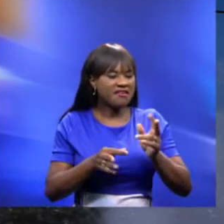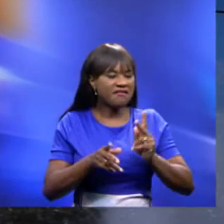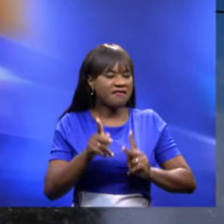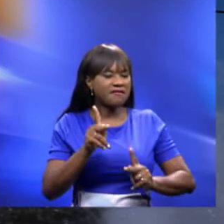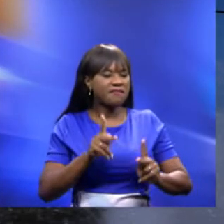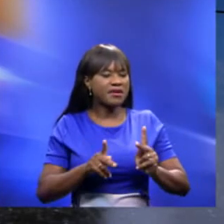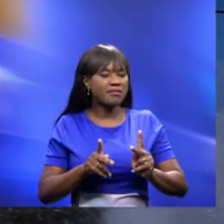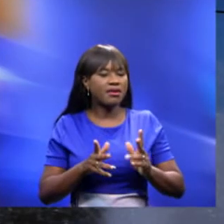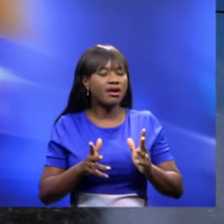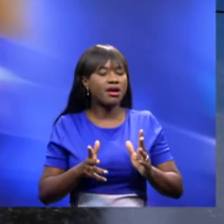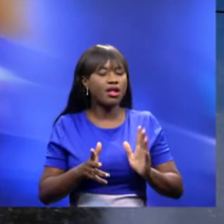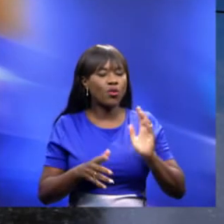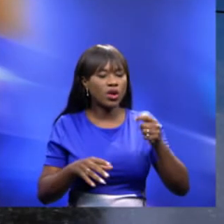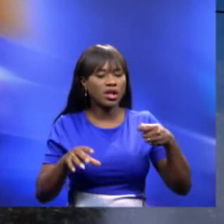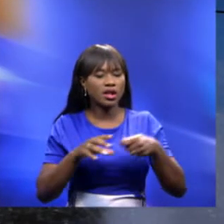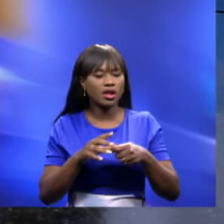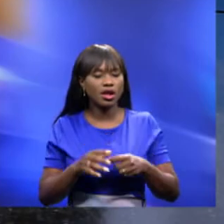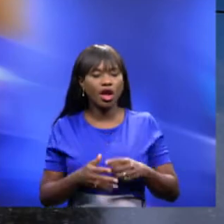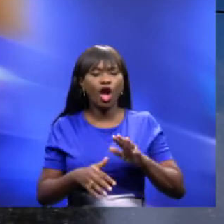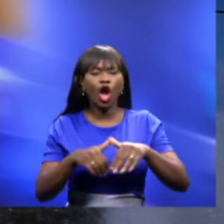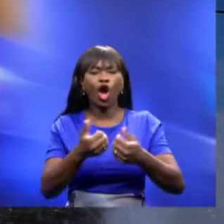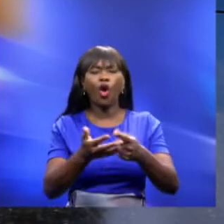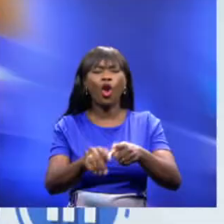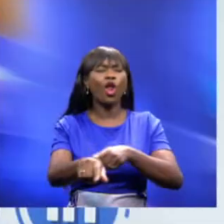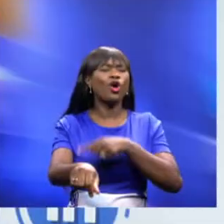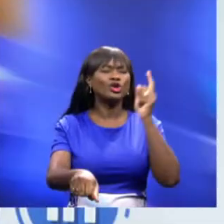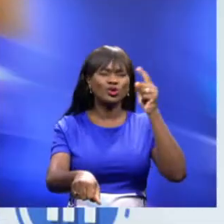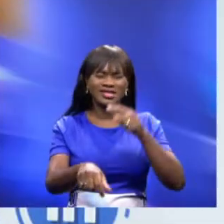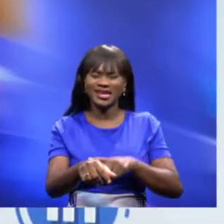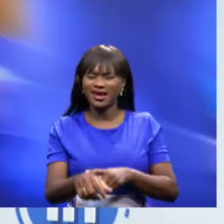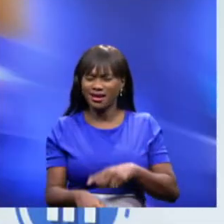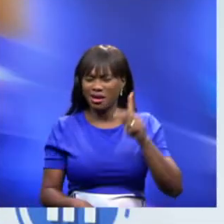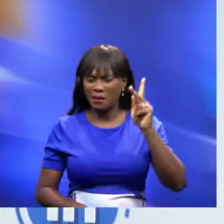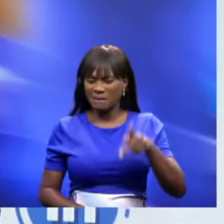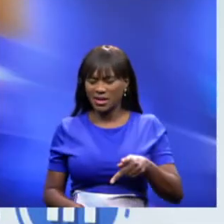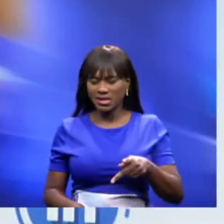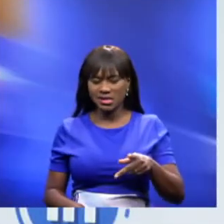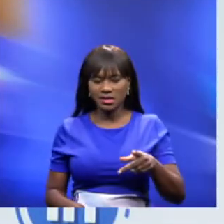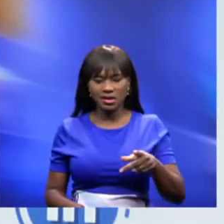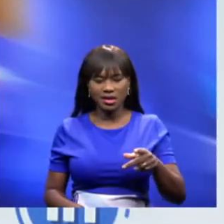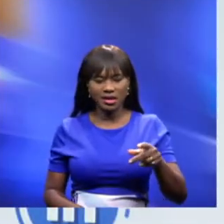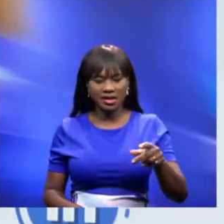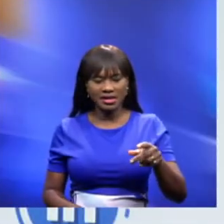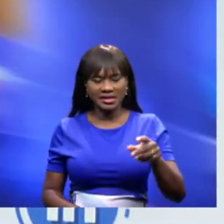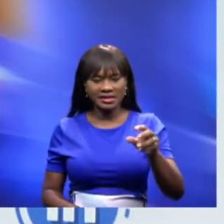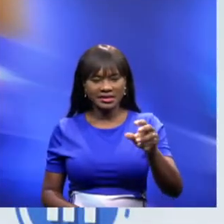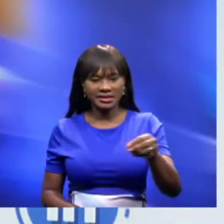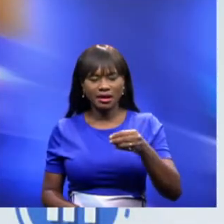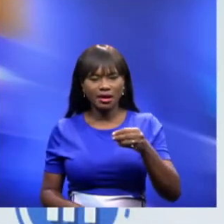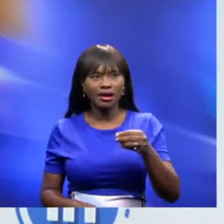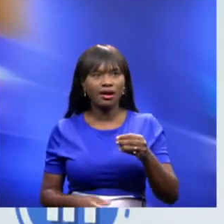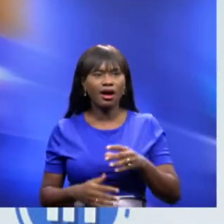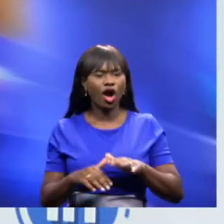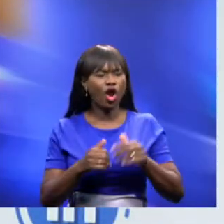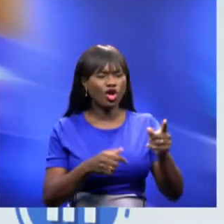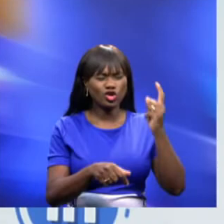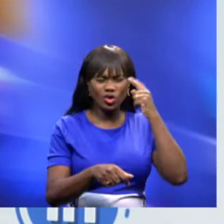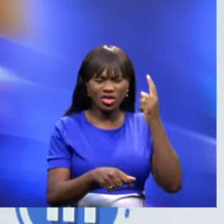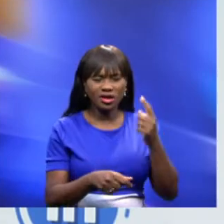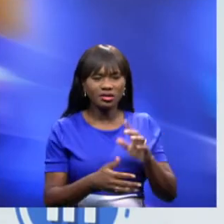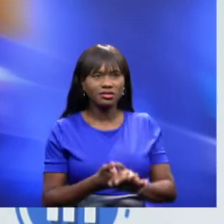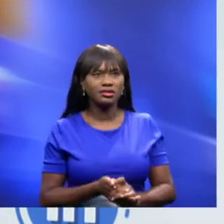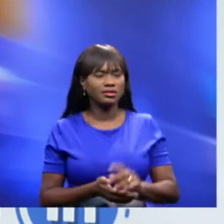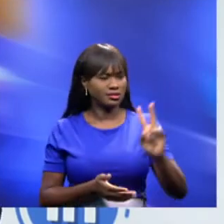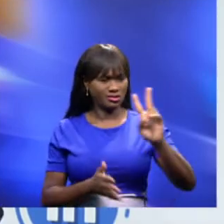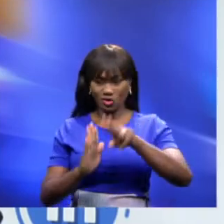all think it took for someone to take up the flash drive and throw it into a computer? How long? 2